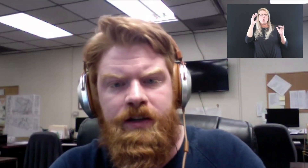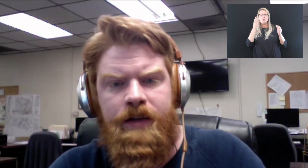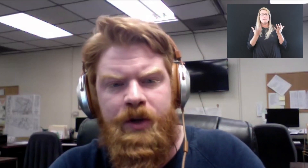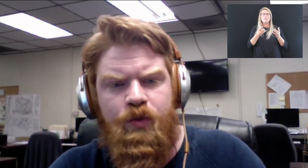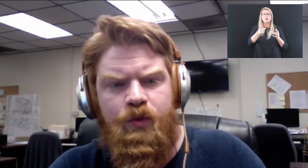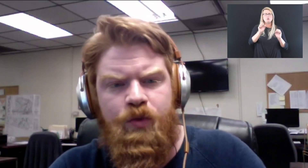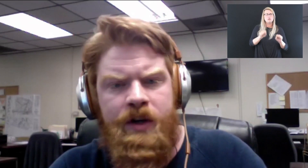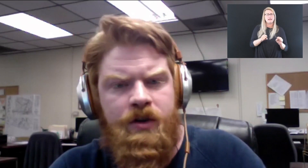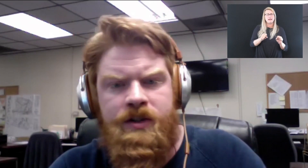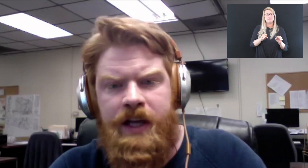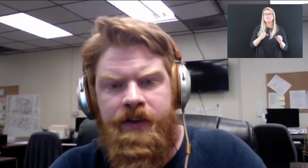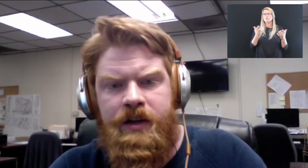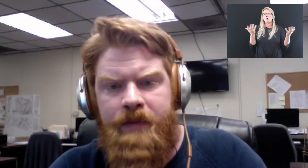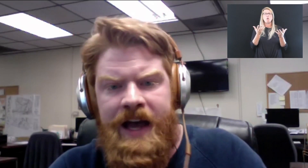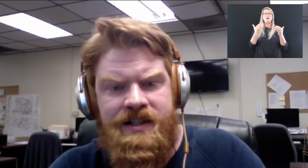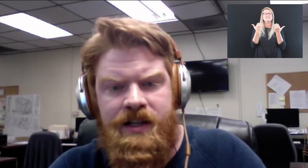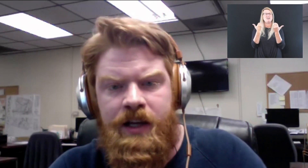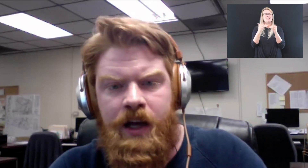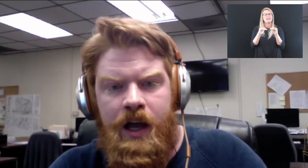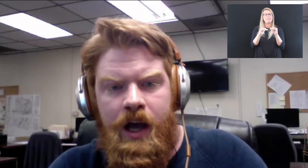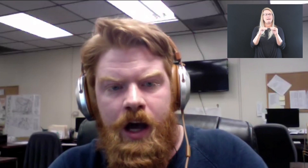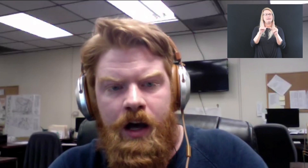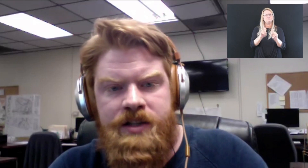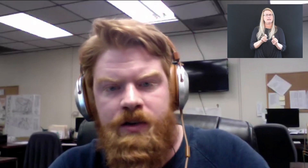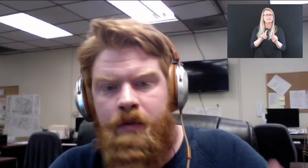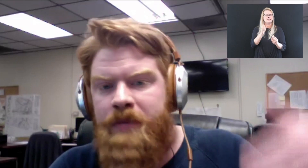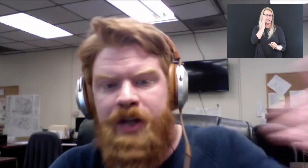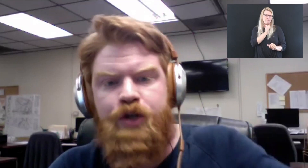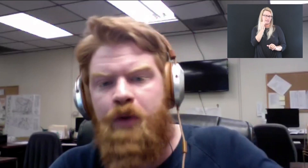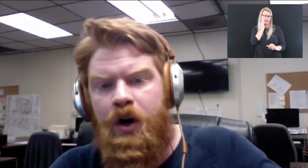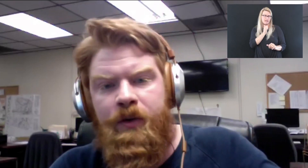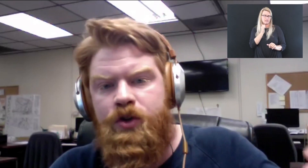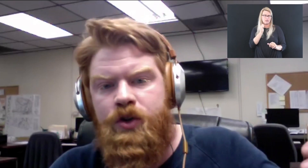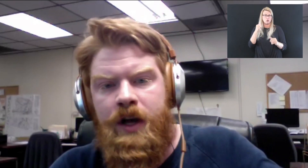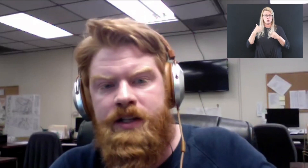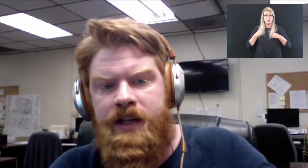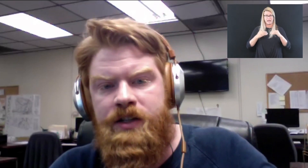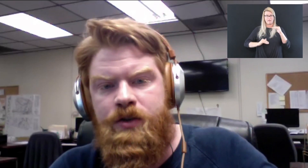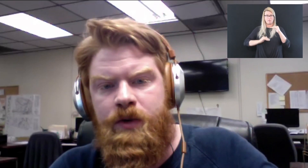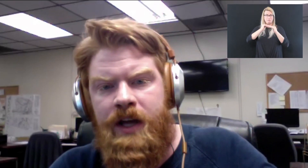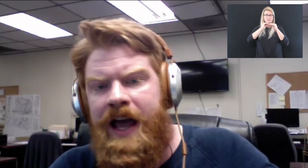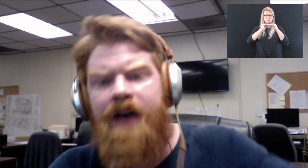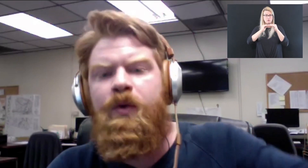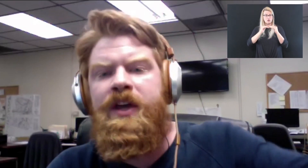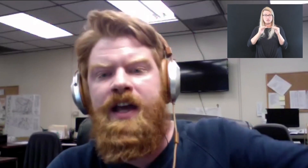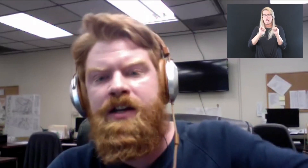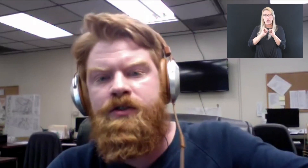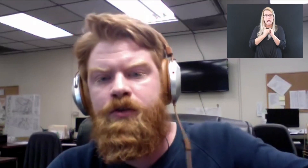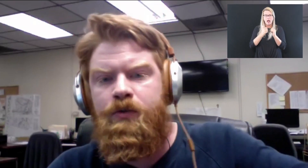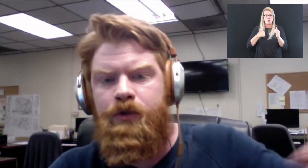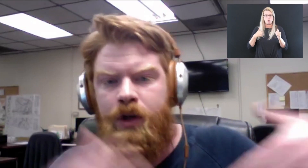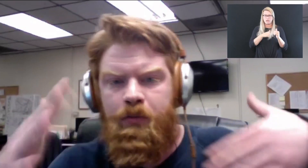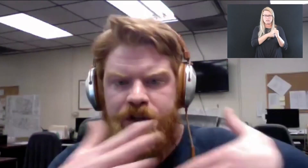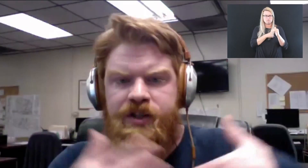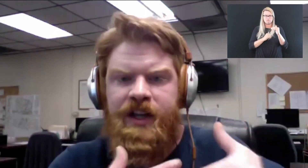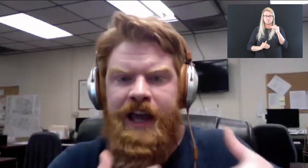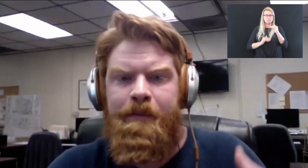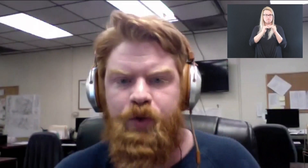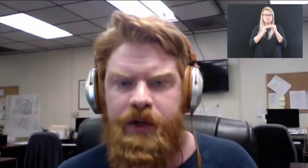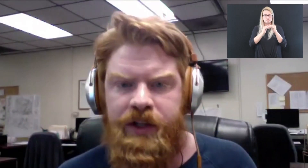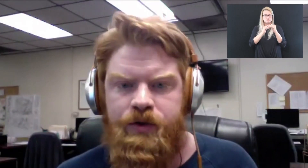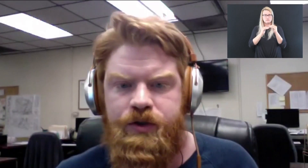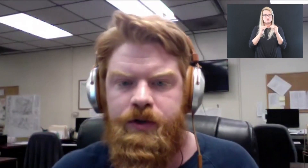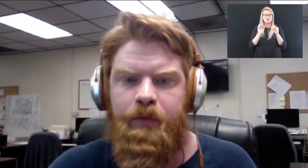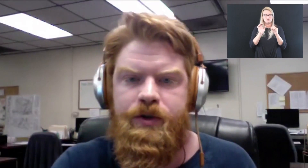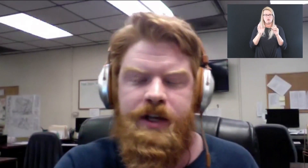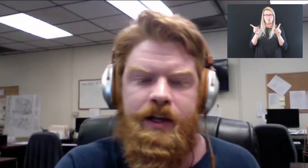address the limits. What is our daily capacity? Is there a benchmark that we're trying to get to? And how do we get to, bridge the gap